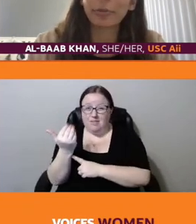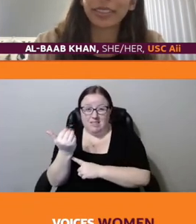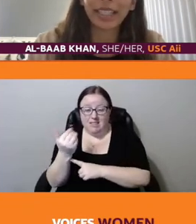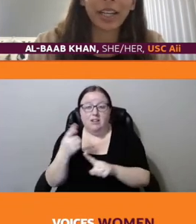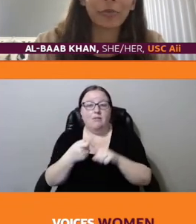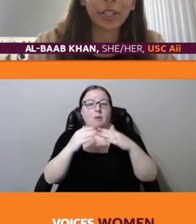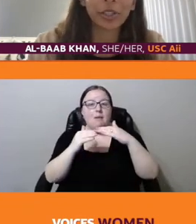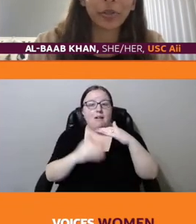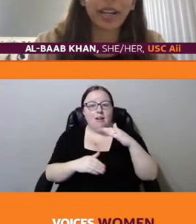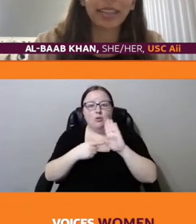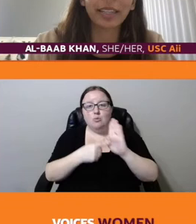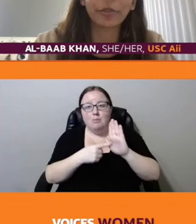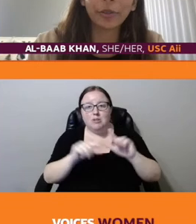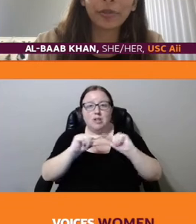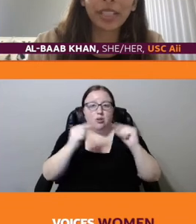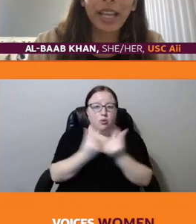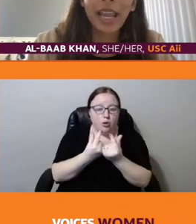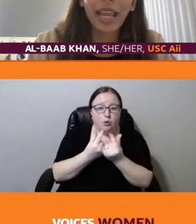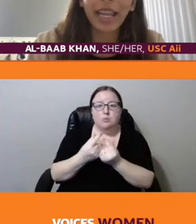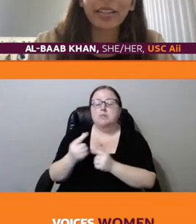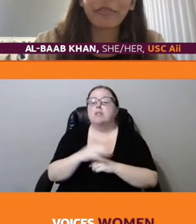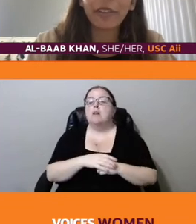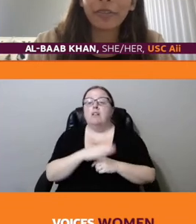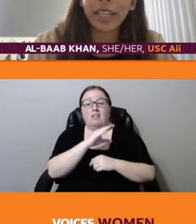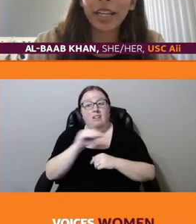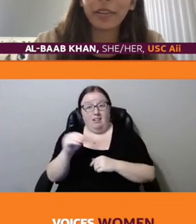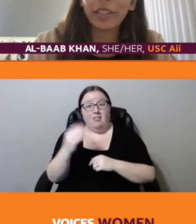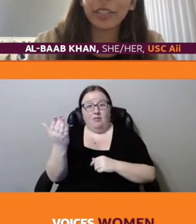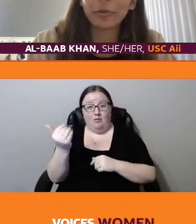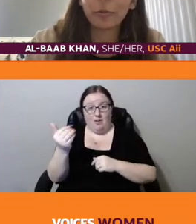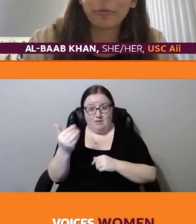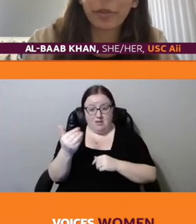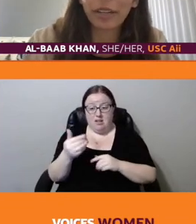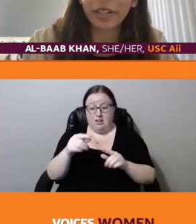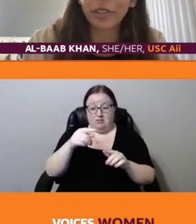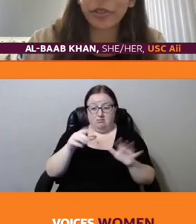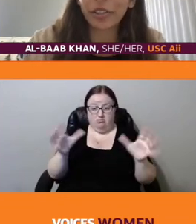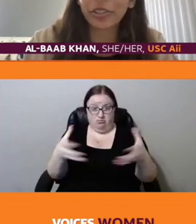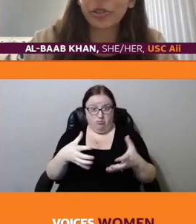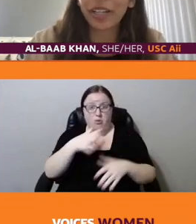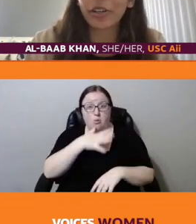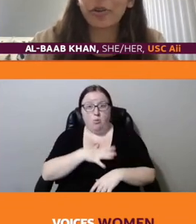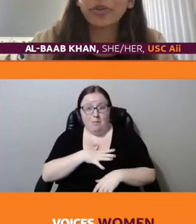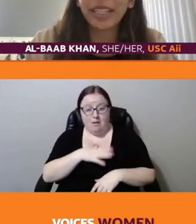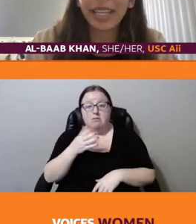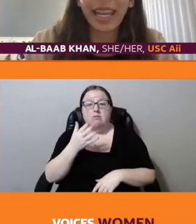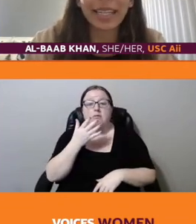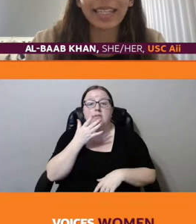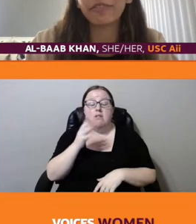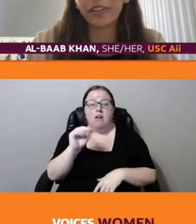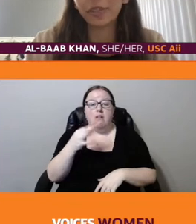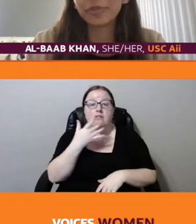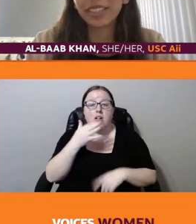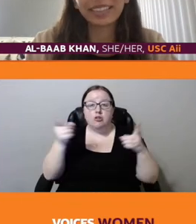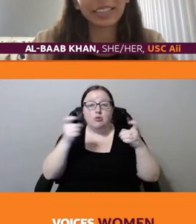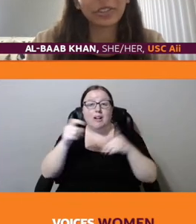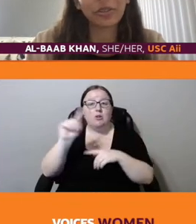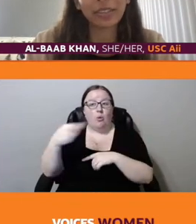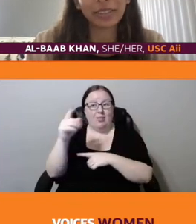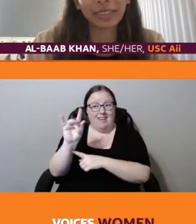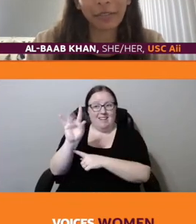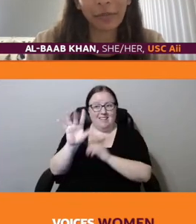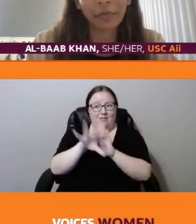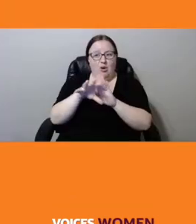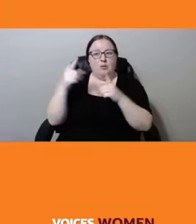from underrepresented racial or ethnic groups. And 15 of these women of color directors directed only 18 films